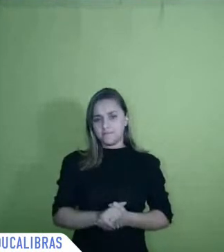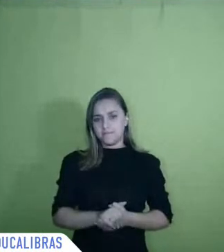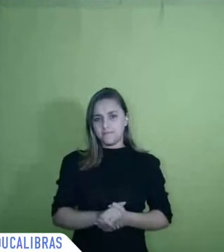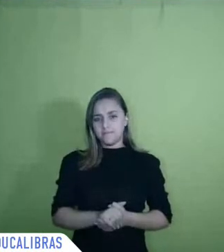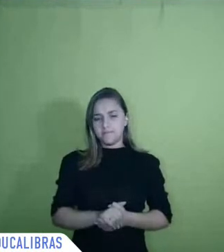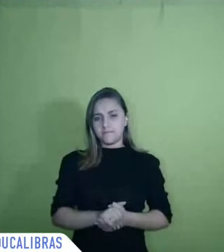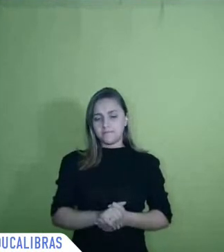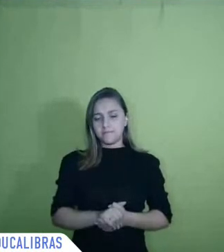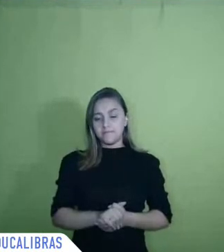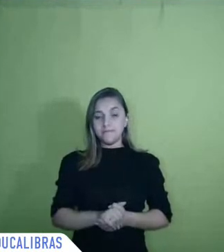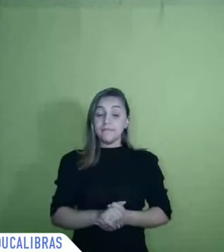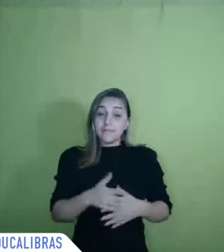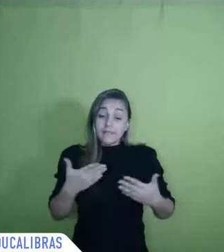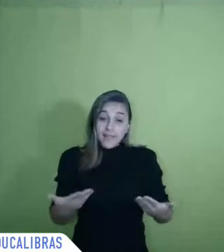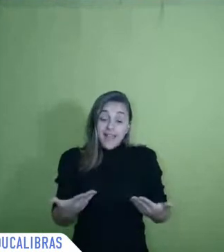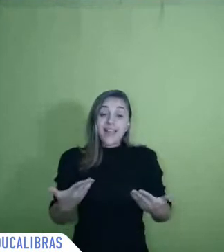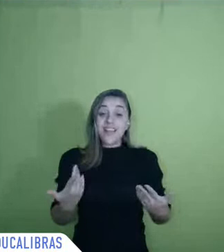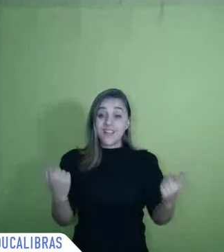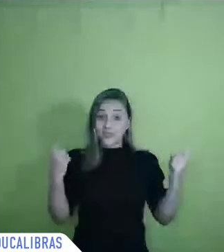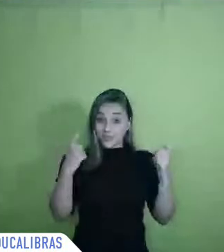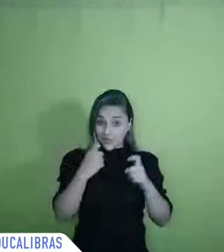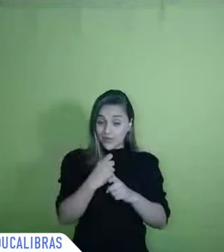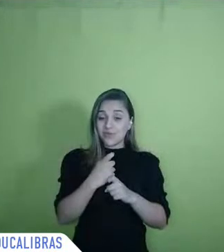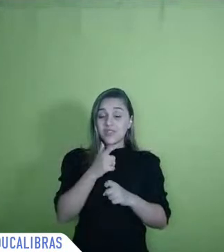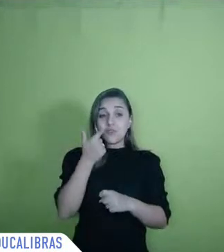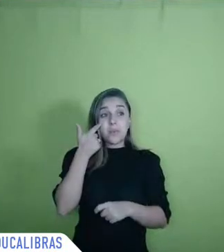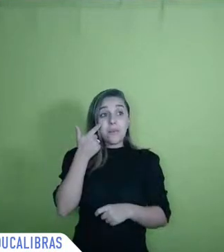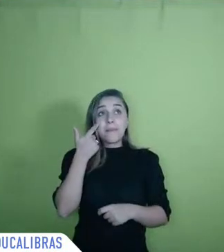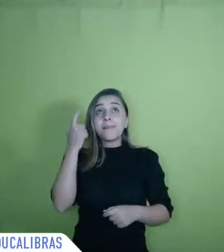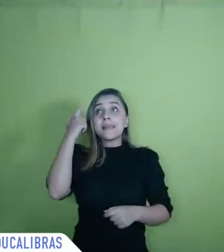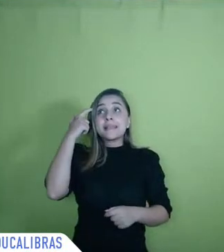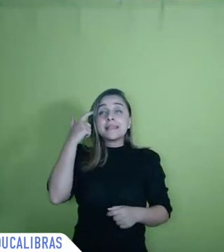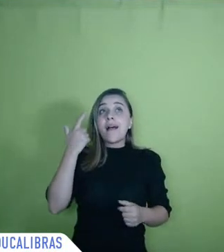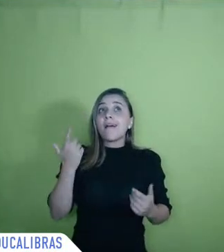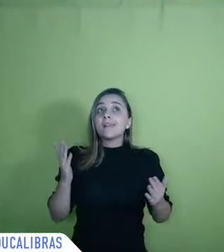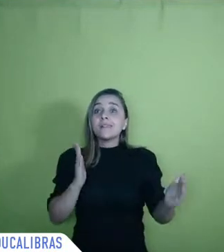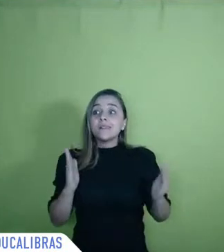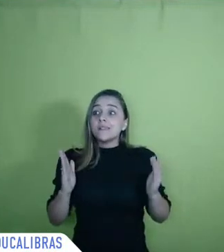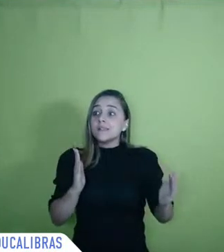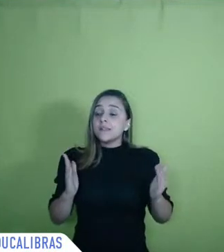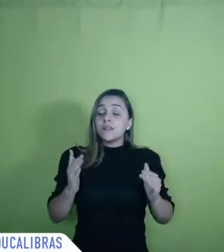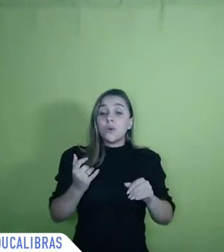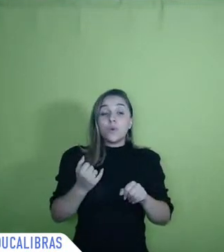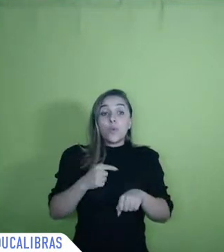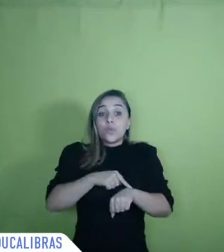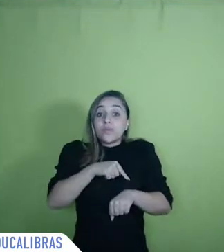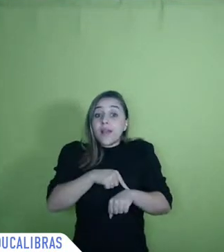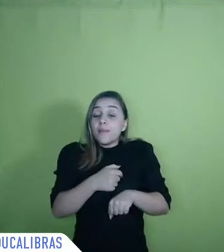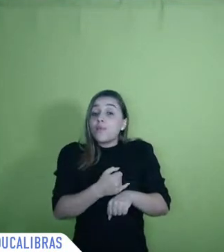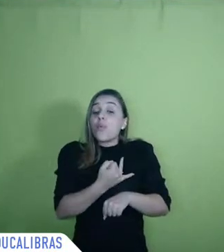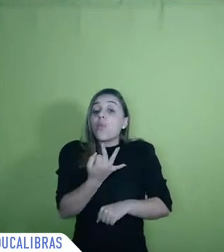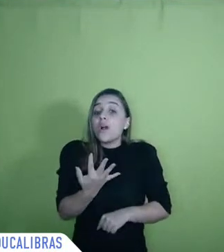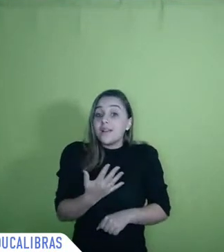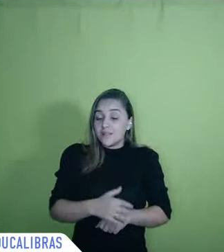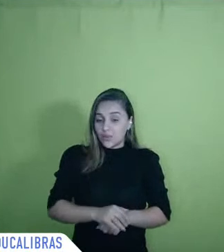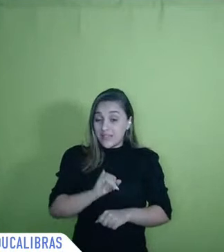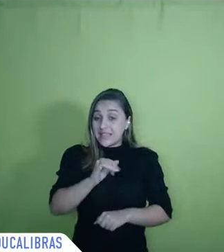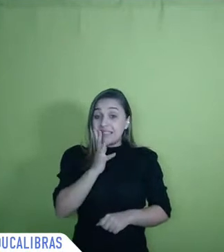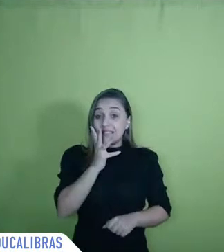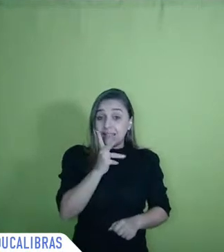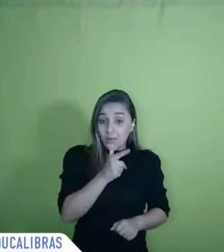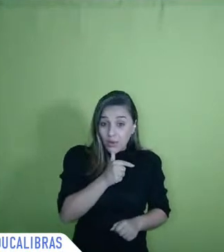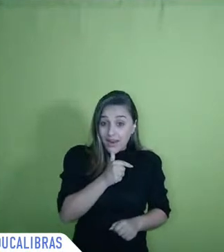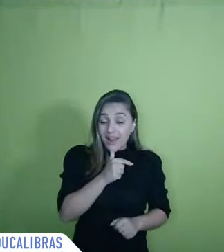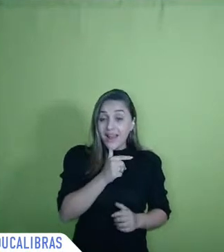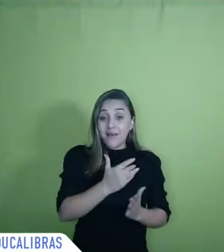us to overcome the inequality. I think it's hard to define, of course. It depends on how far you want to go, but